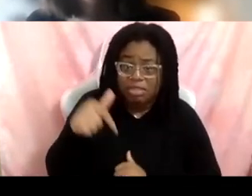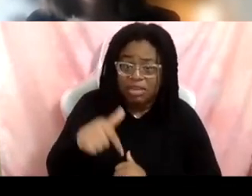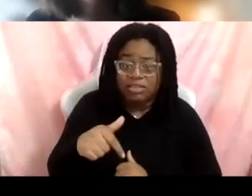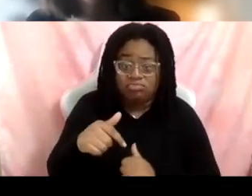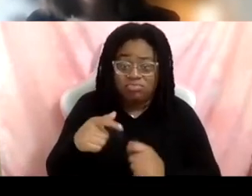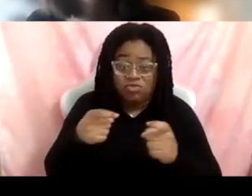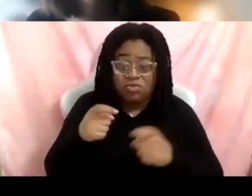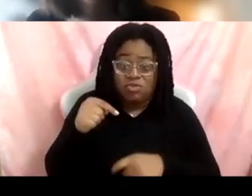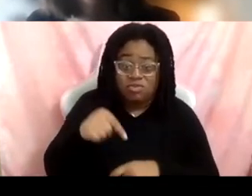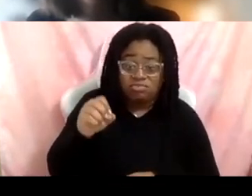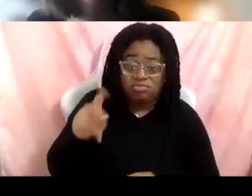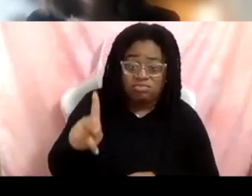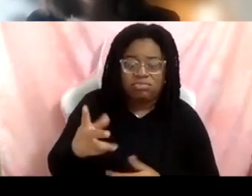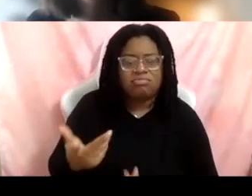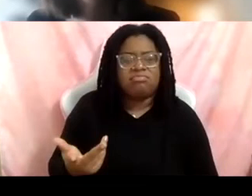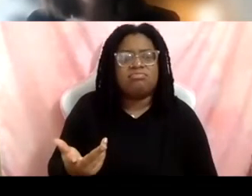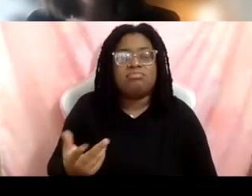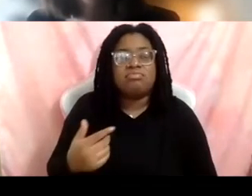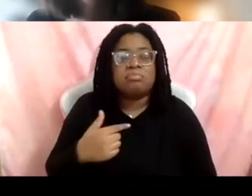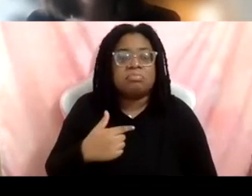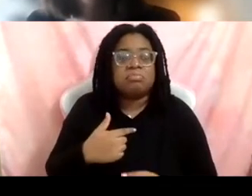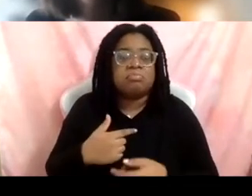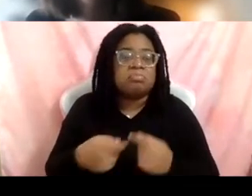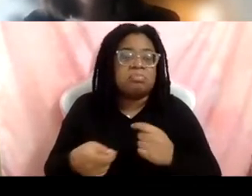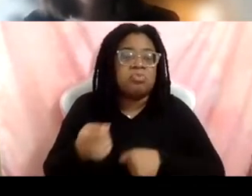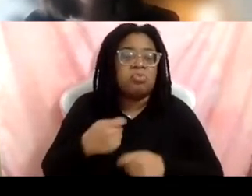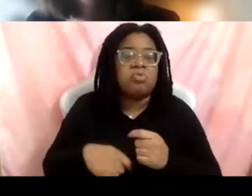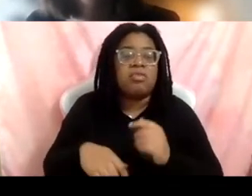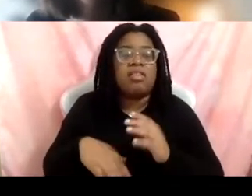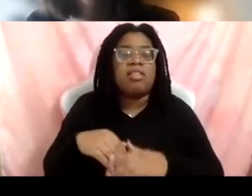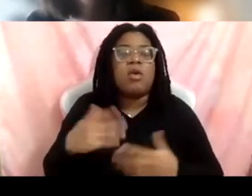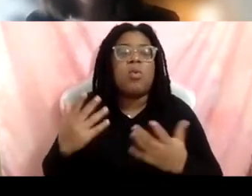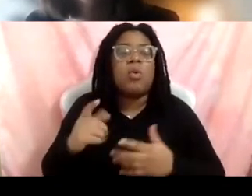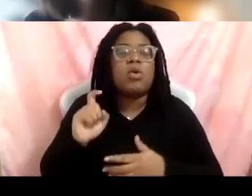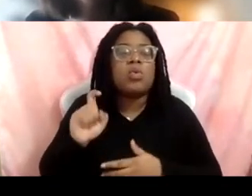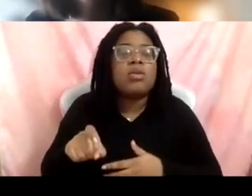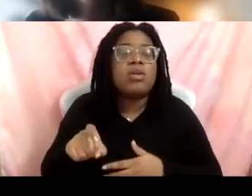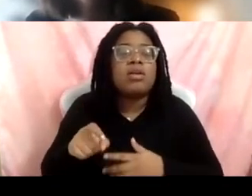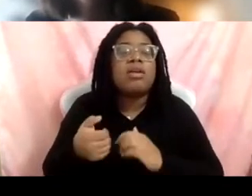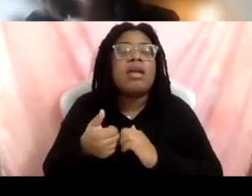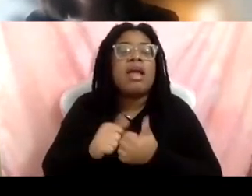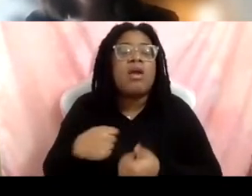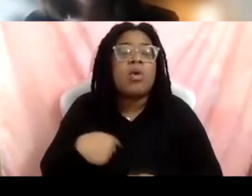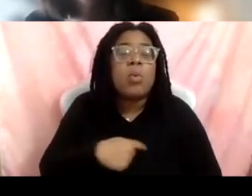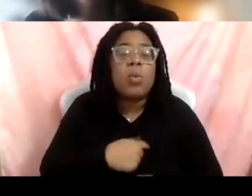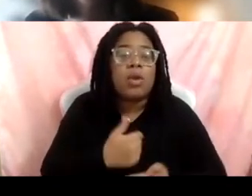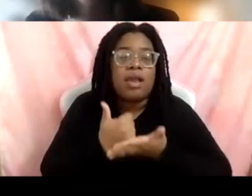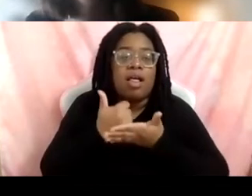handle this? Rather than what do you need and how can we help